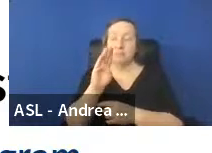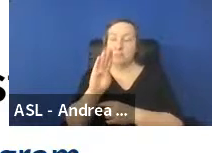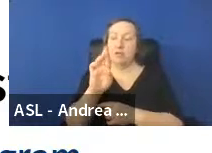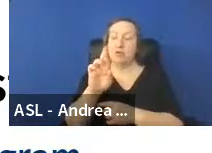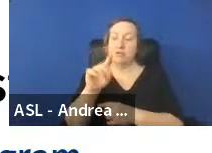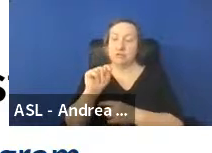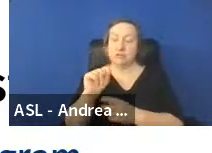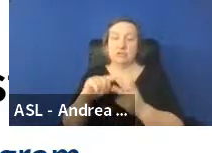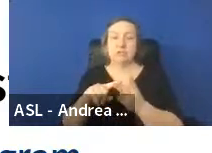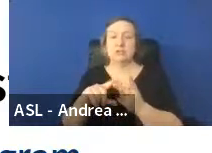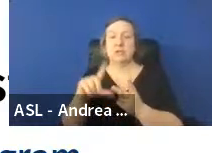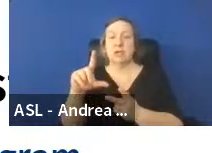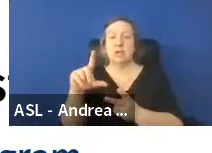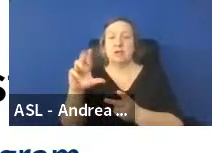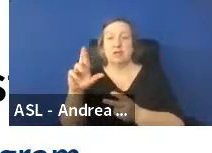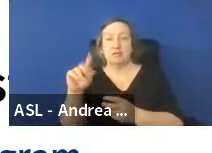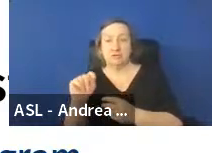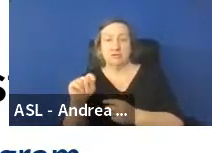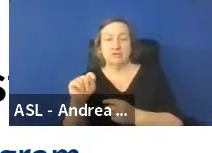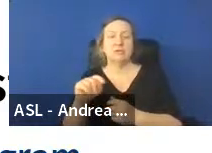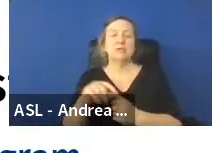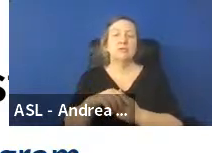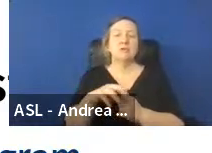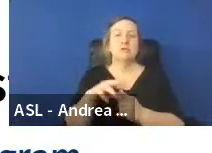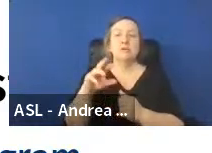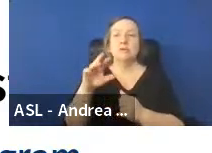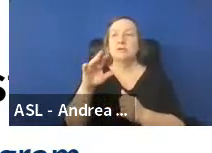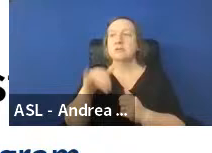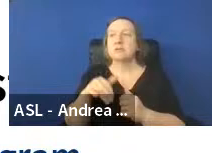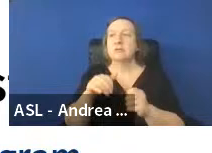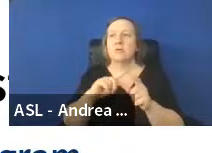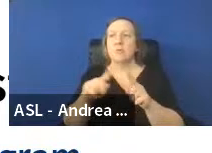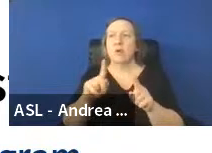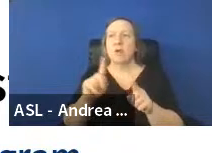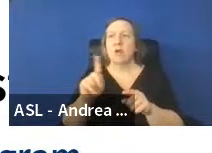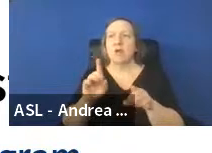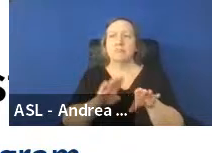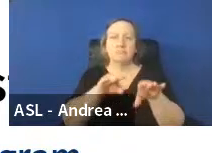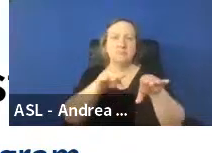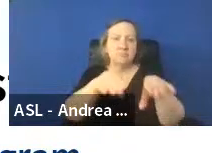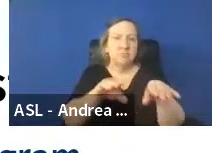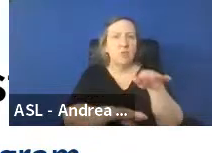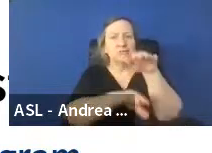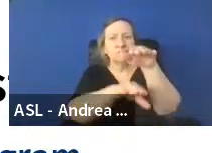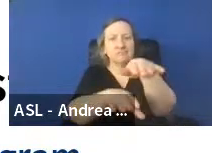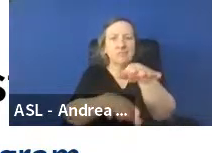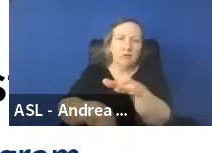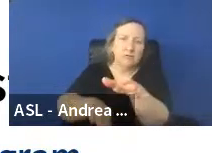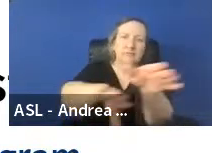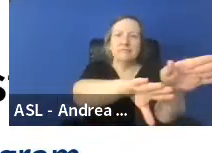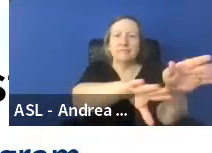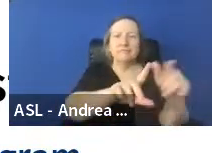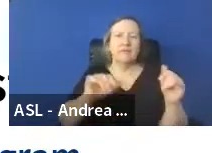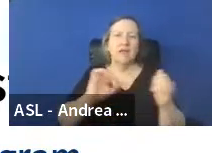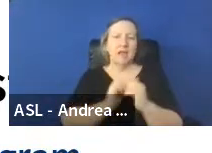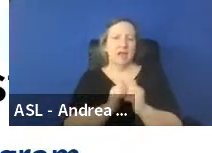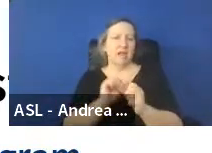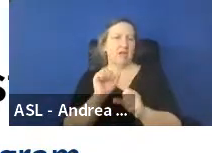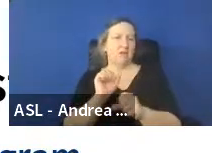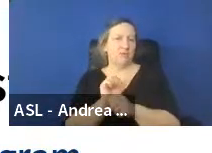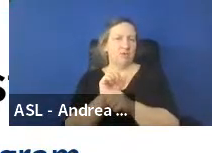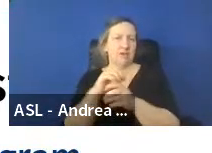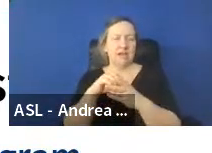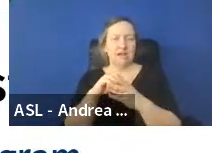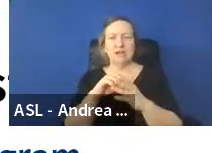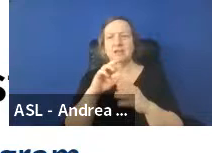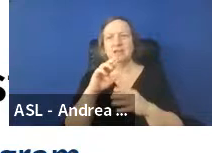bus on shoulder. Alignment, so sort of how does that particular investment traverse through the region?